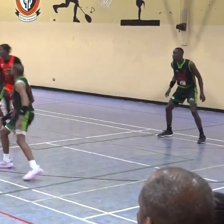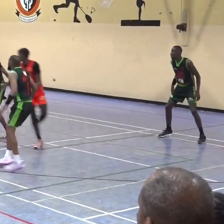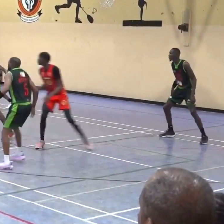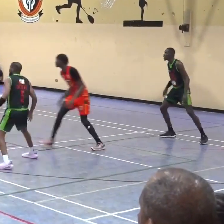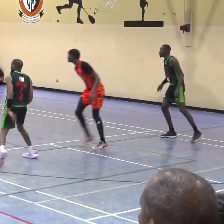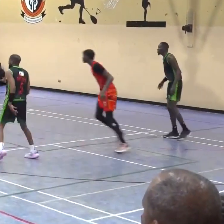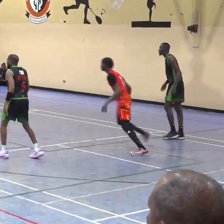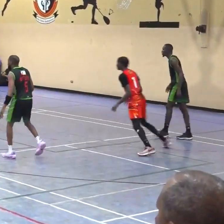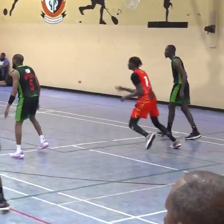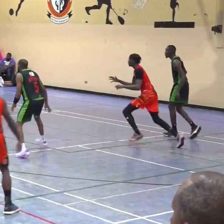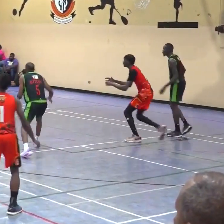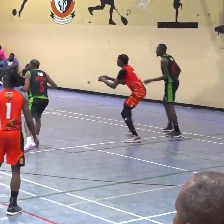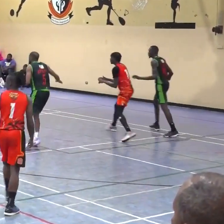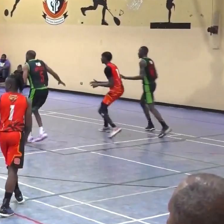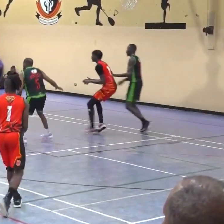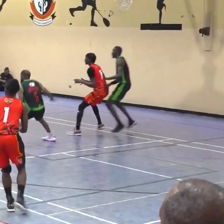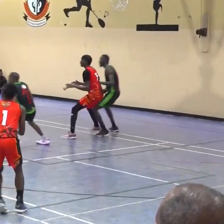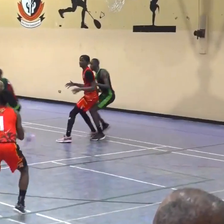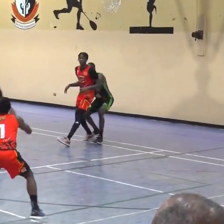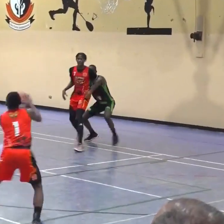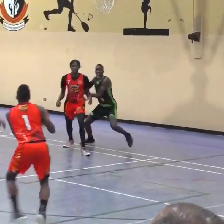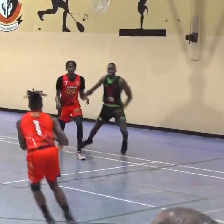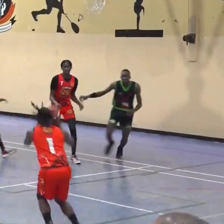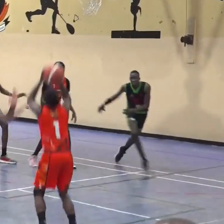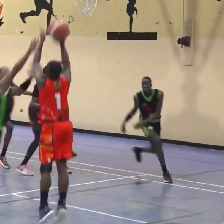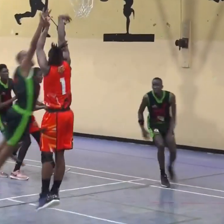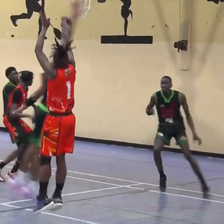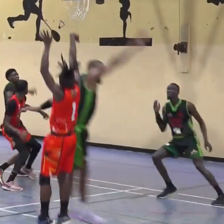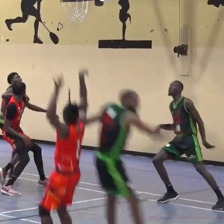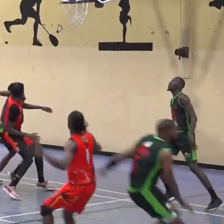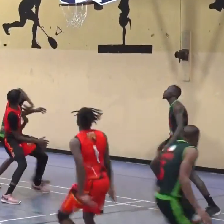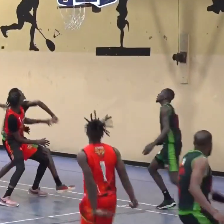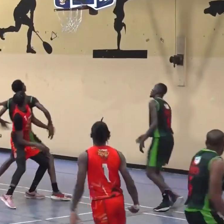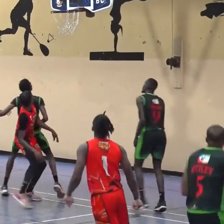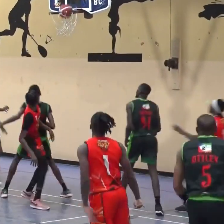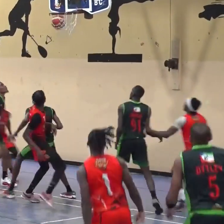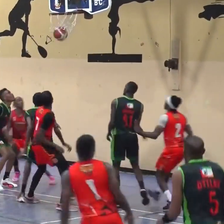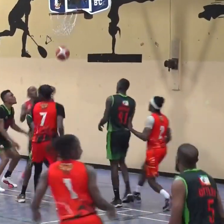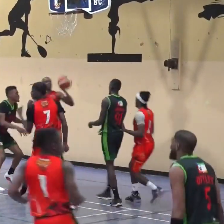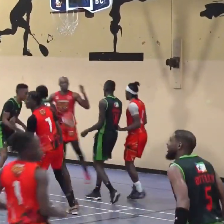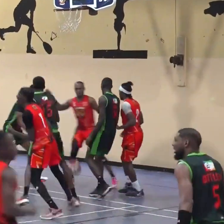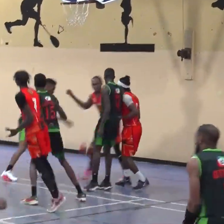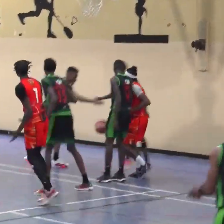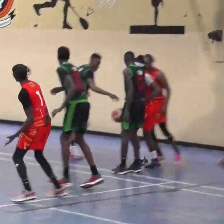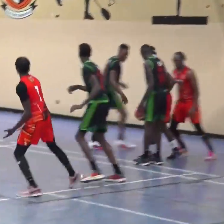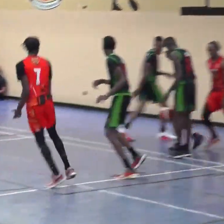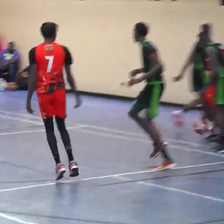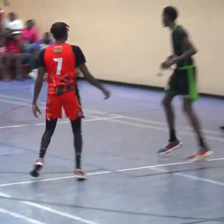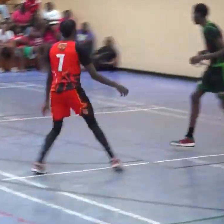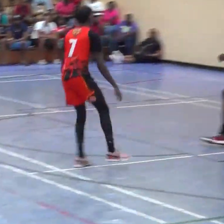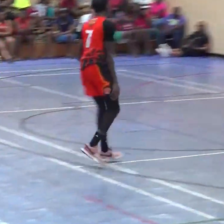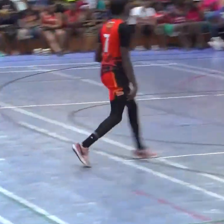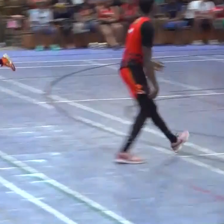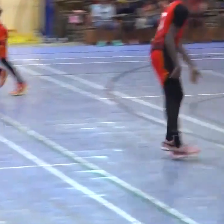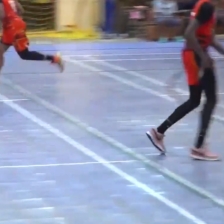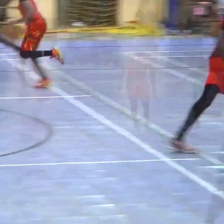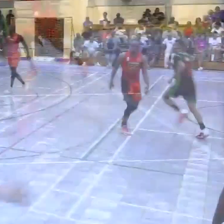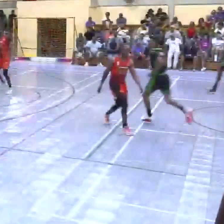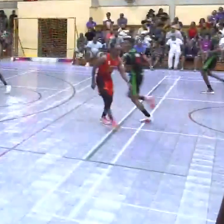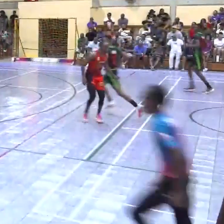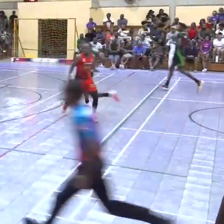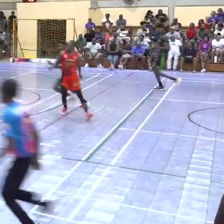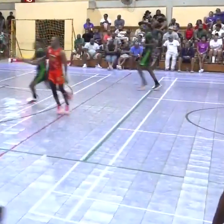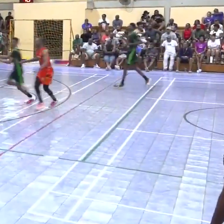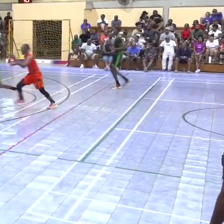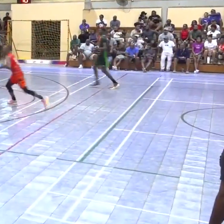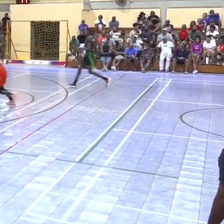79-75. The final quarter is where they applied the pressure. And speaking of pressure, Raheem Gibbons delivers from the arc. I want to give